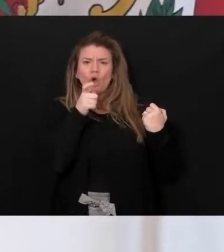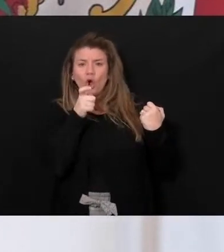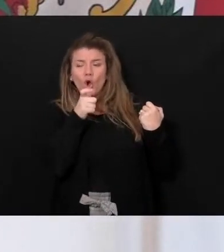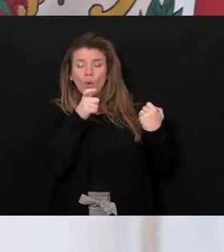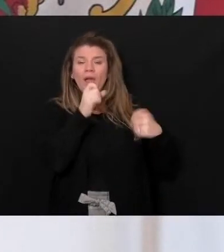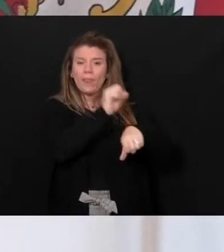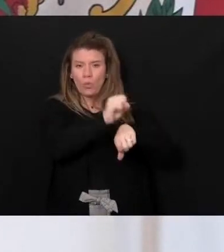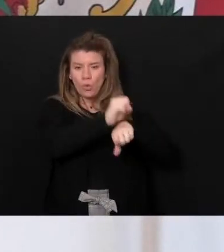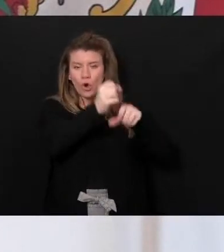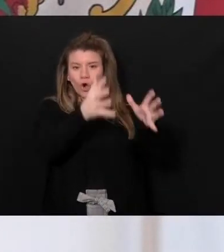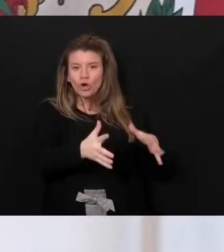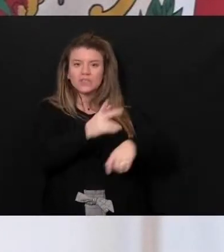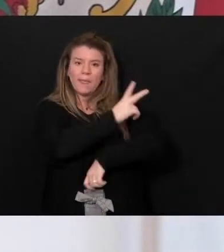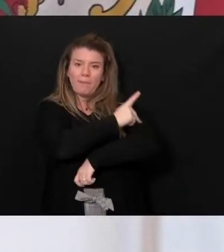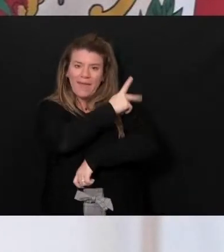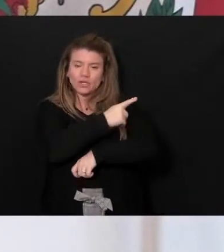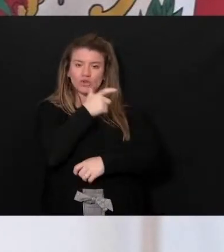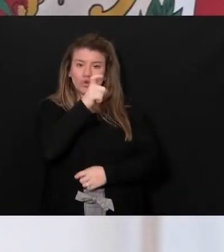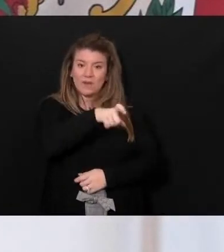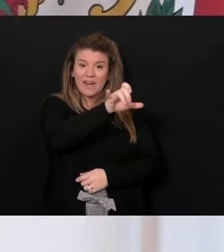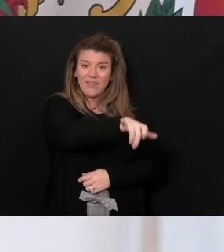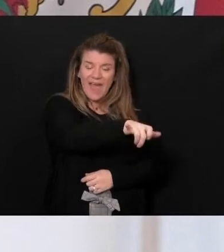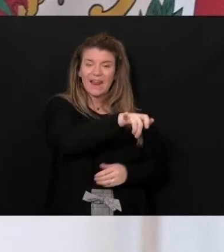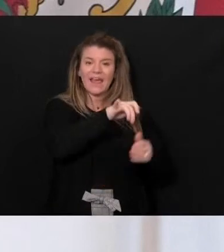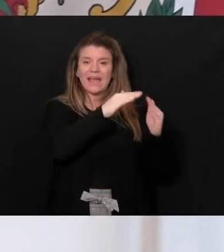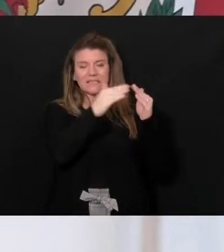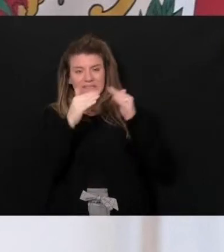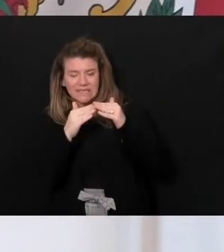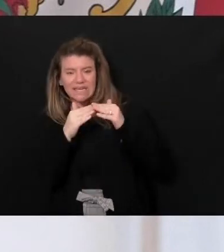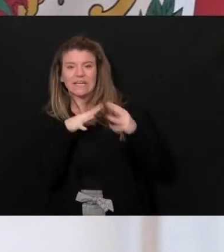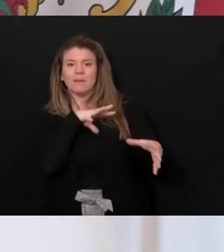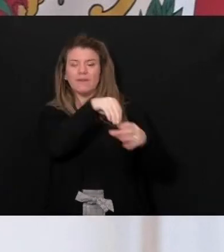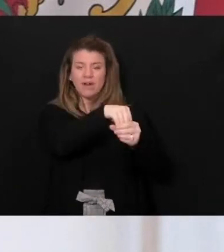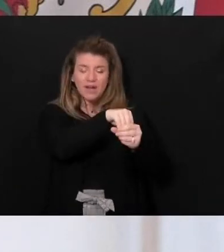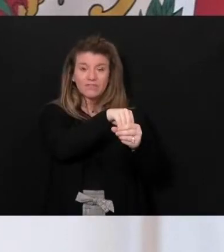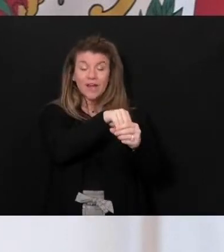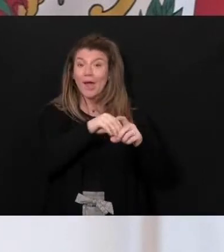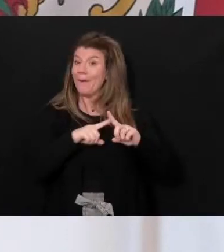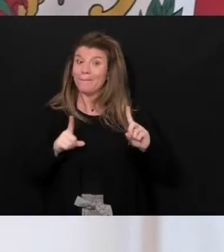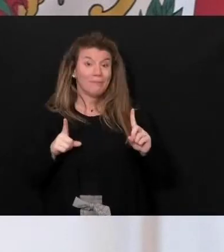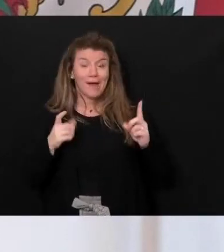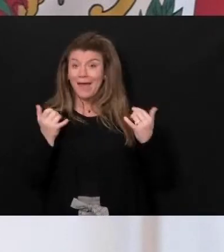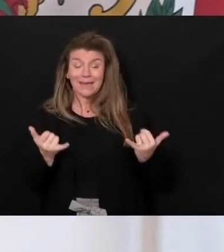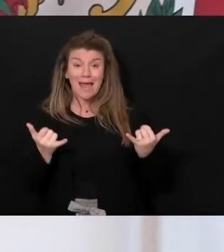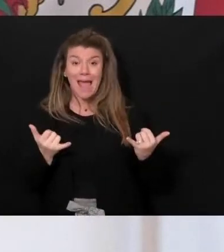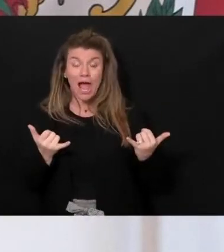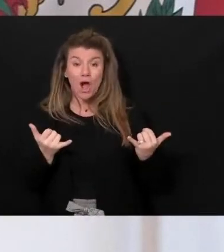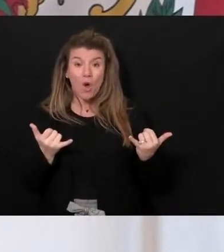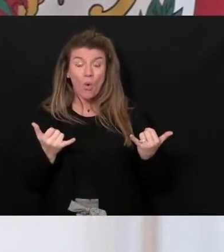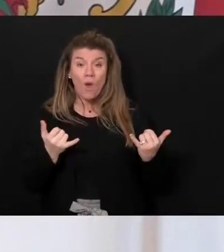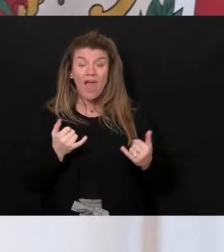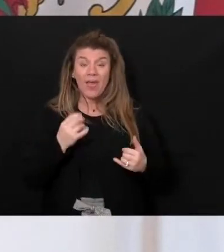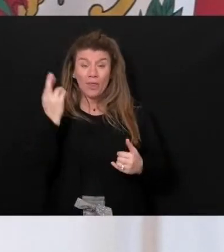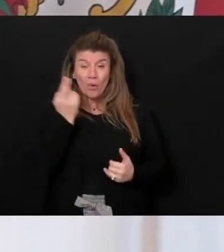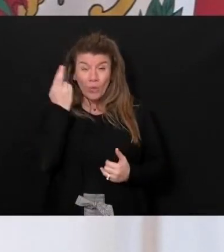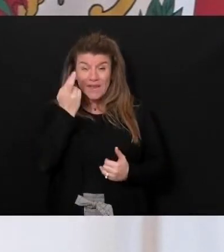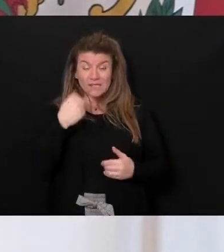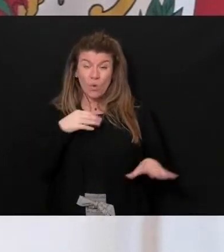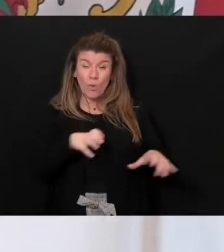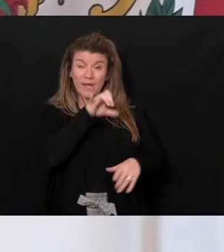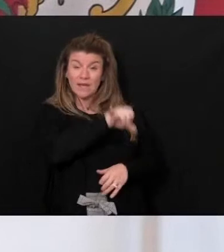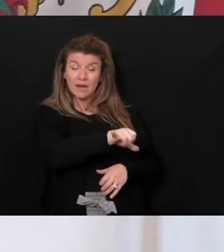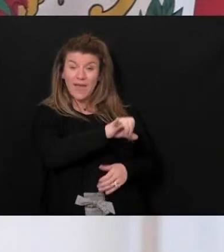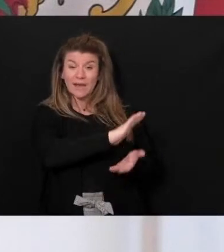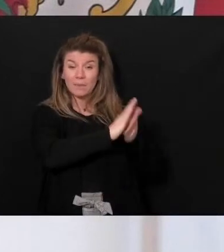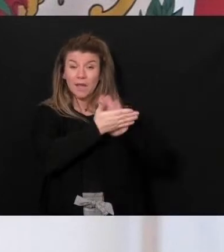the patients that were coming there in the city of Fairmont. And now, the move that we made to make it a